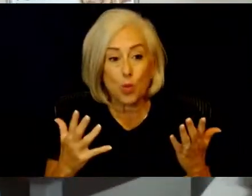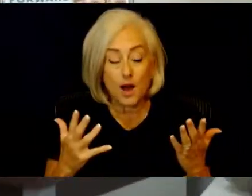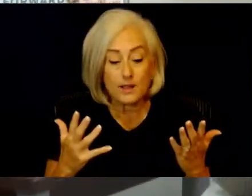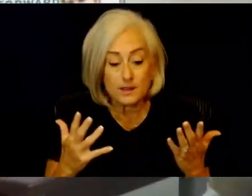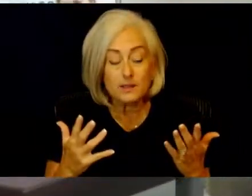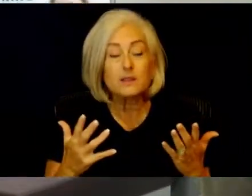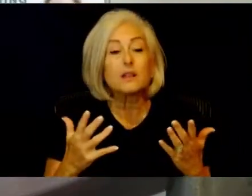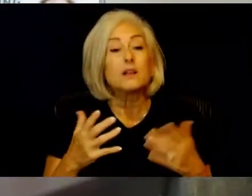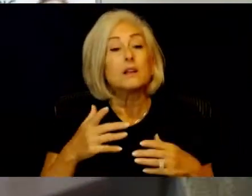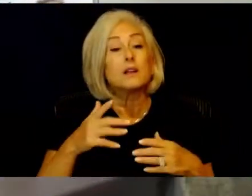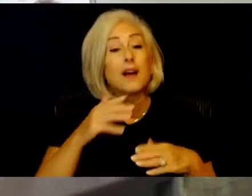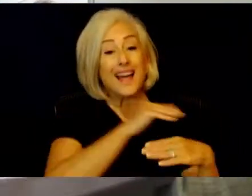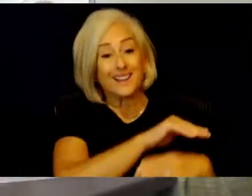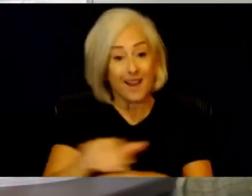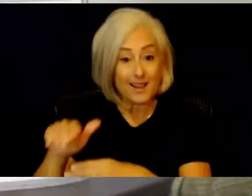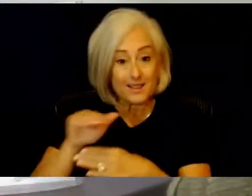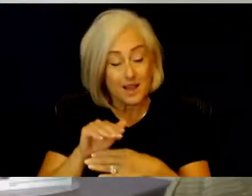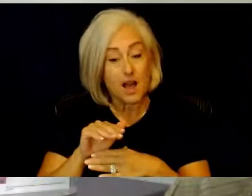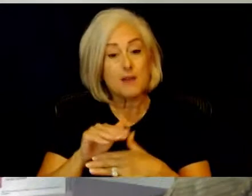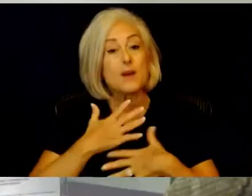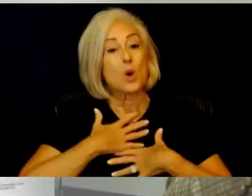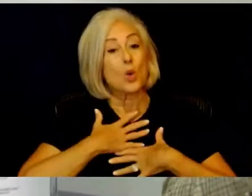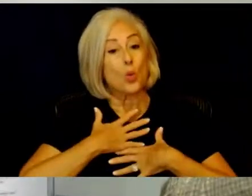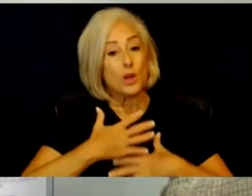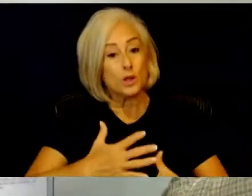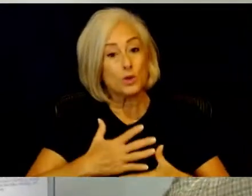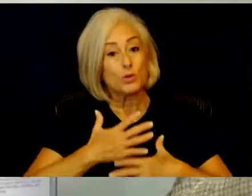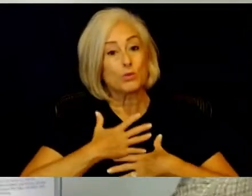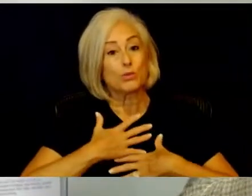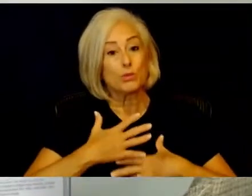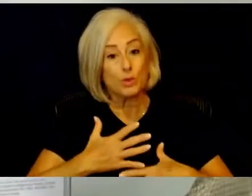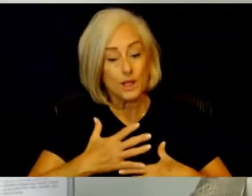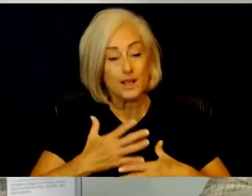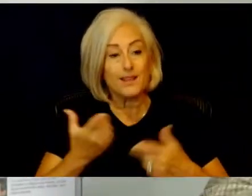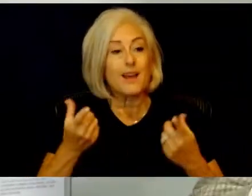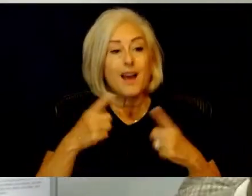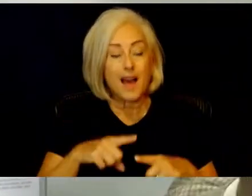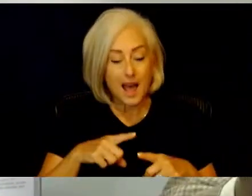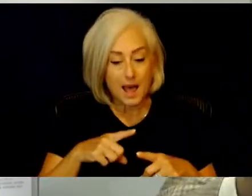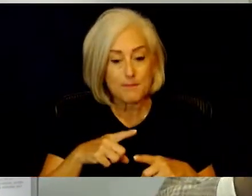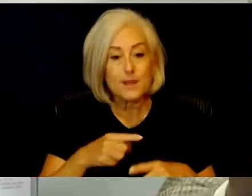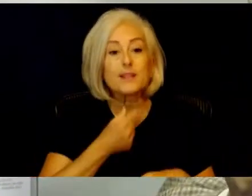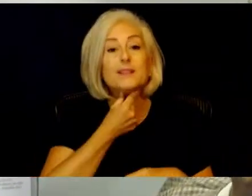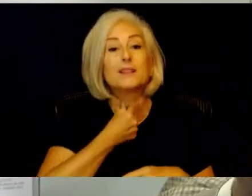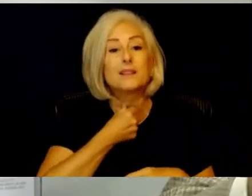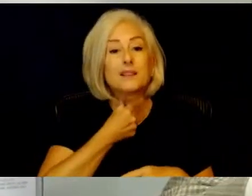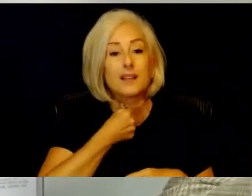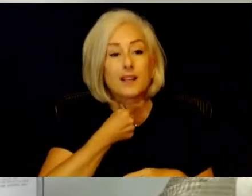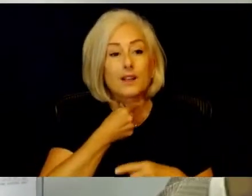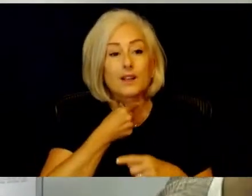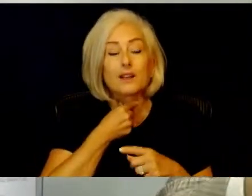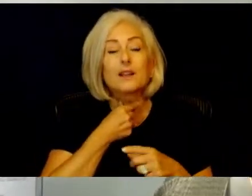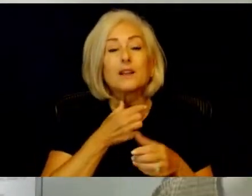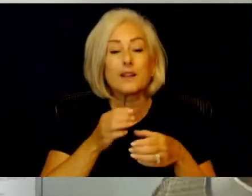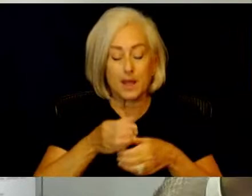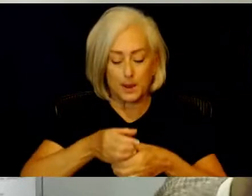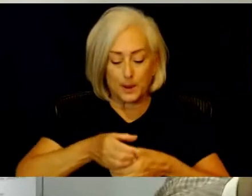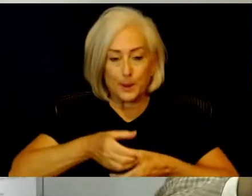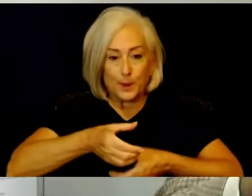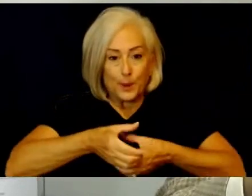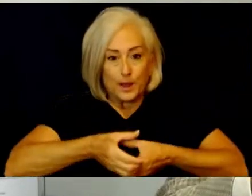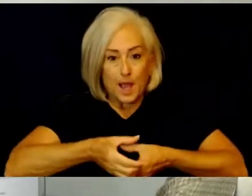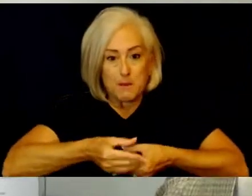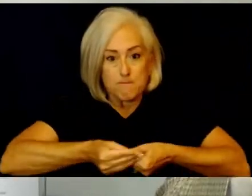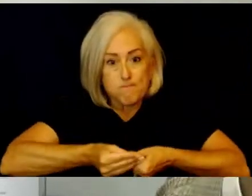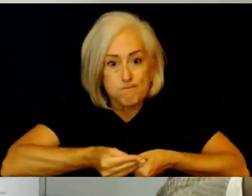at night and we sleep, there can be an obstruction to the airflow that is leading to a drop in the oxygen in your body, and that generates a lot of stress